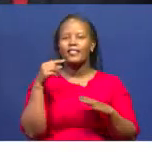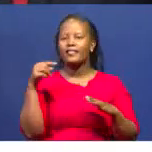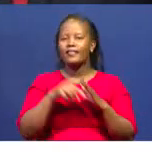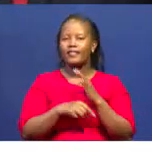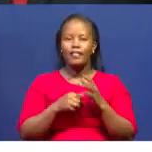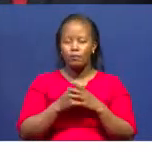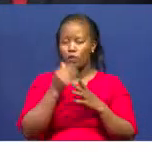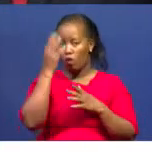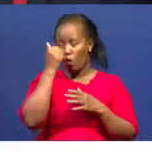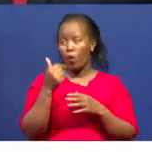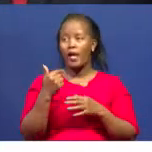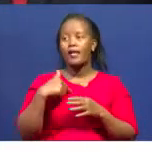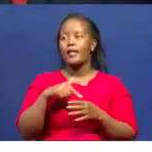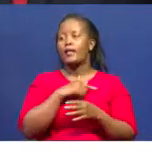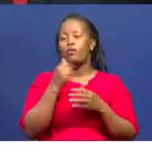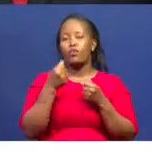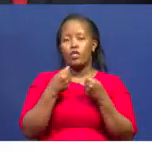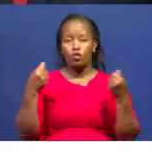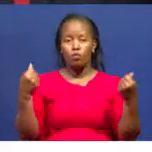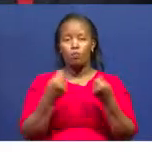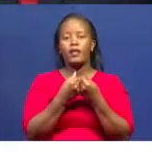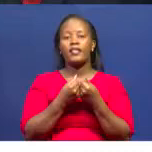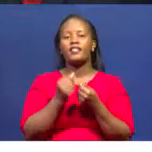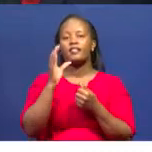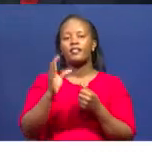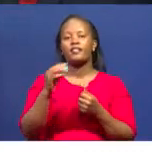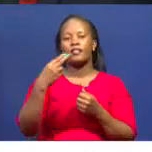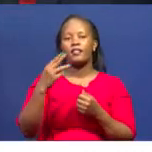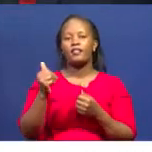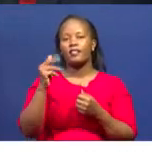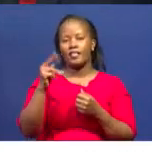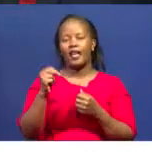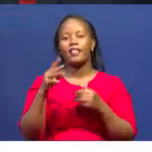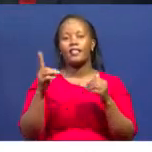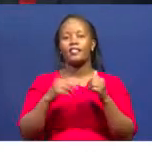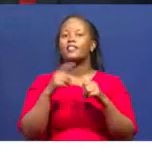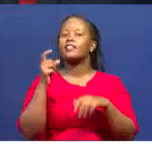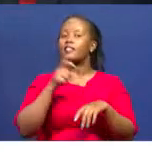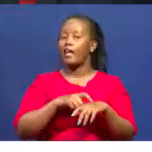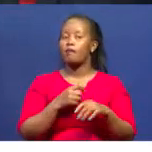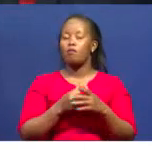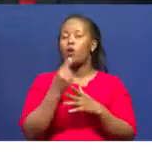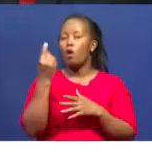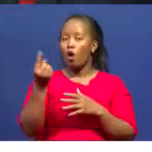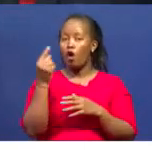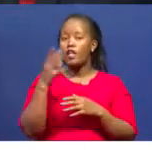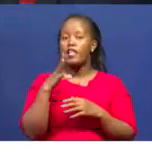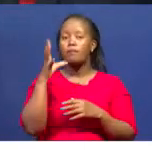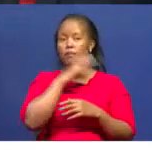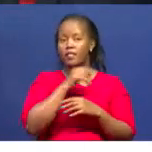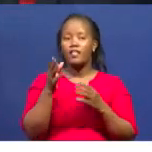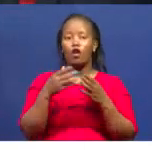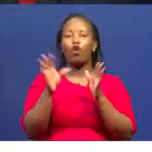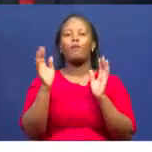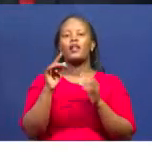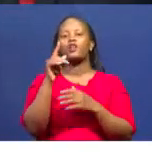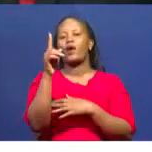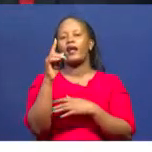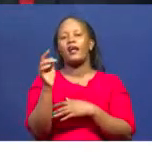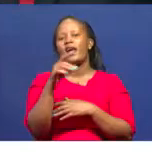played Chan for 6 times. We only missed the inaugural one, and then the rest we've been